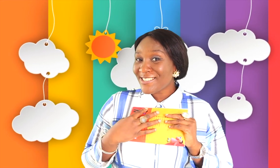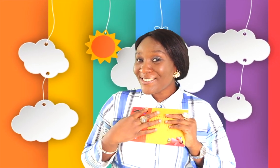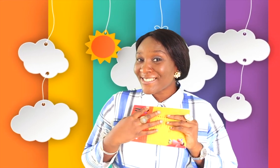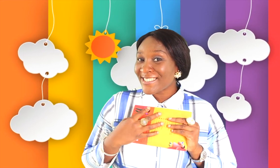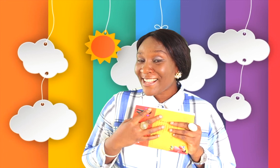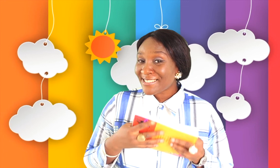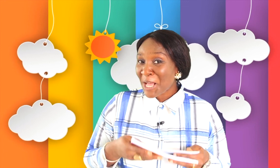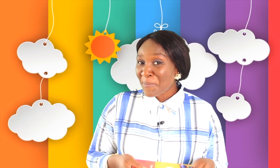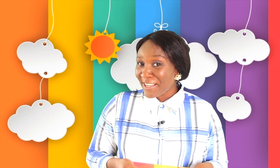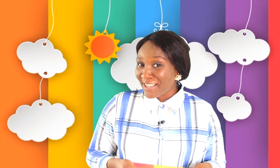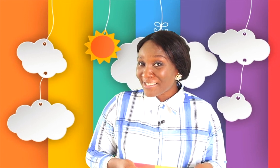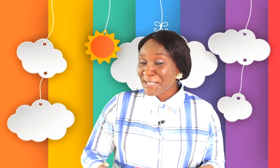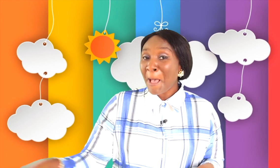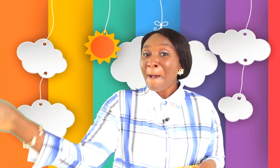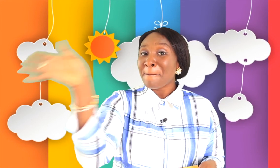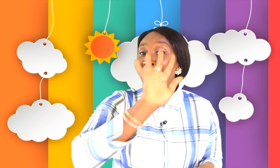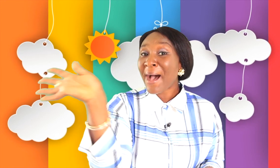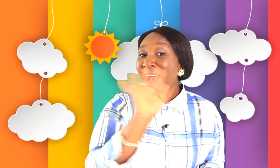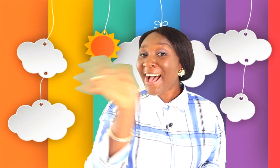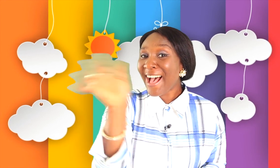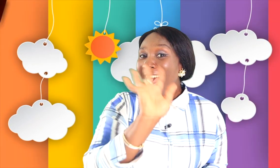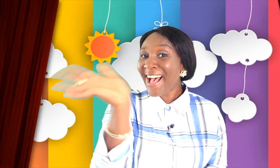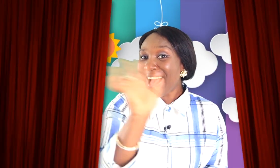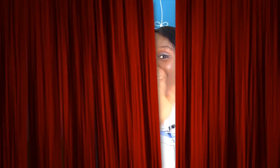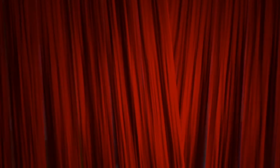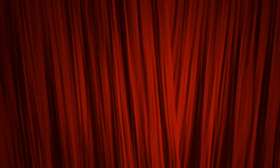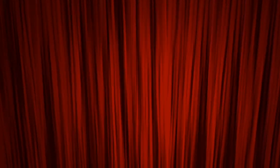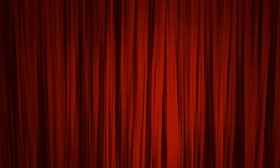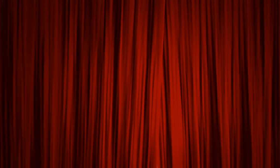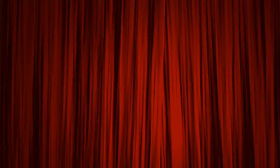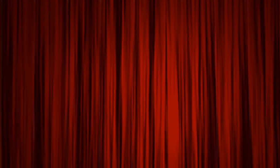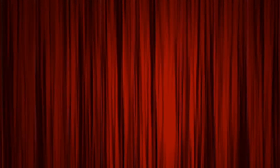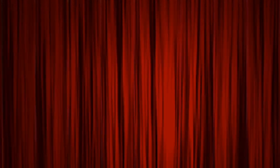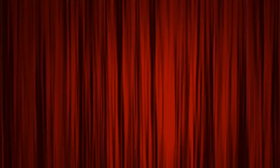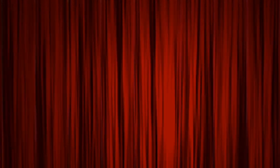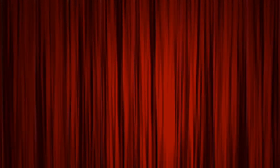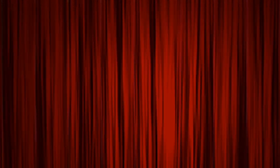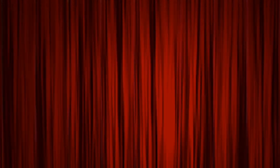to you, till next time, it's bye-bye.